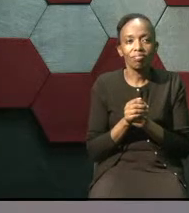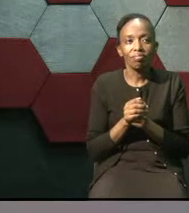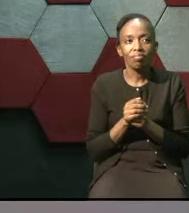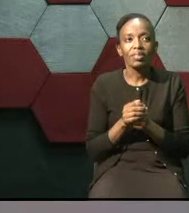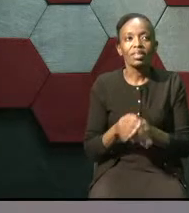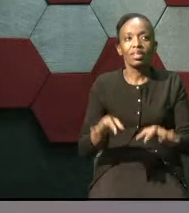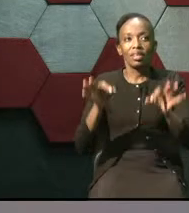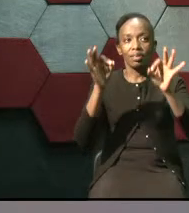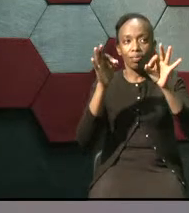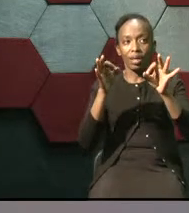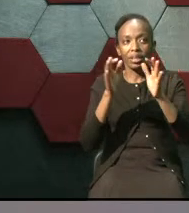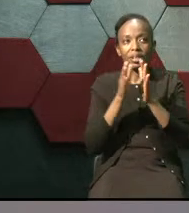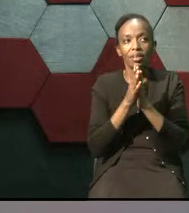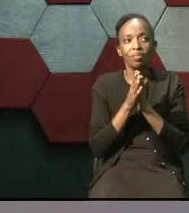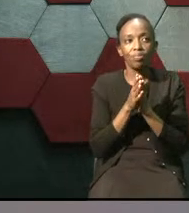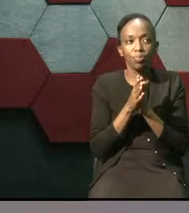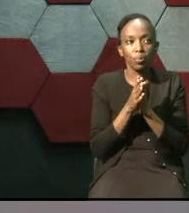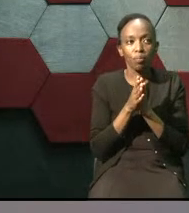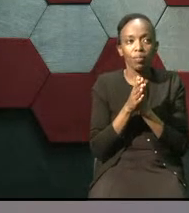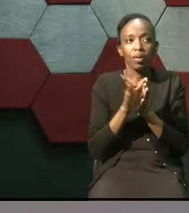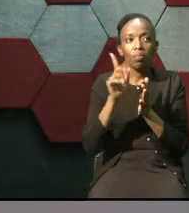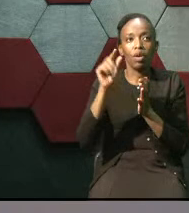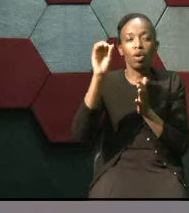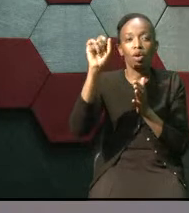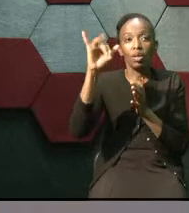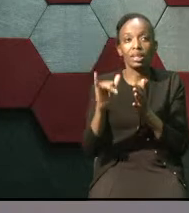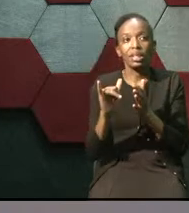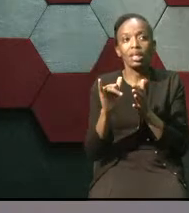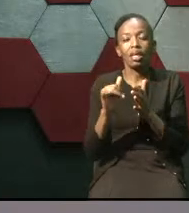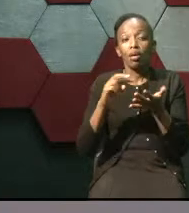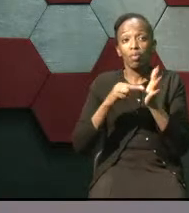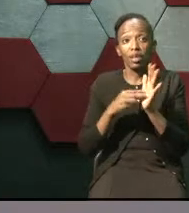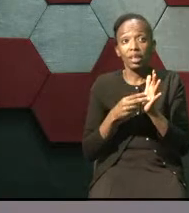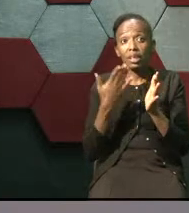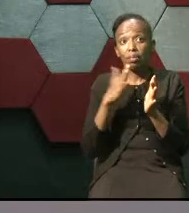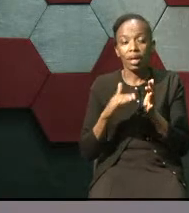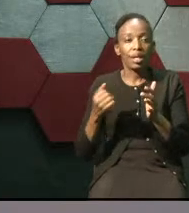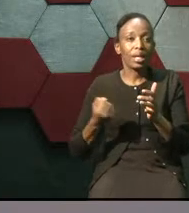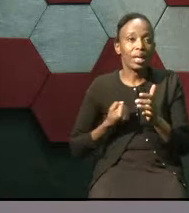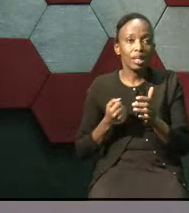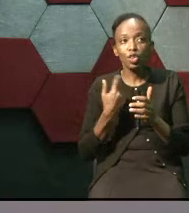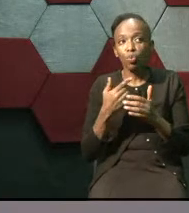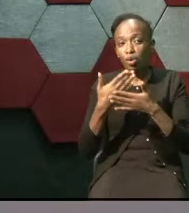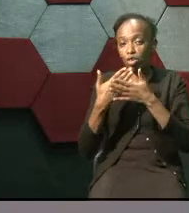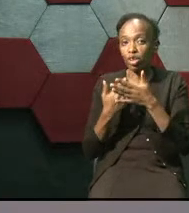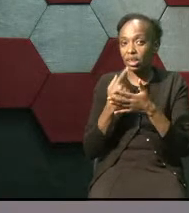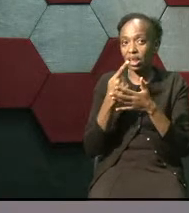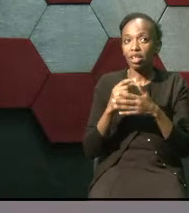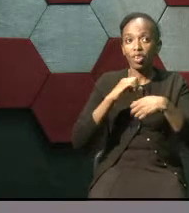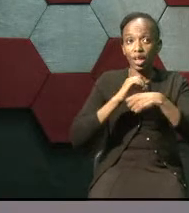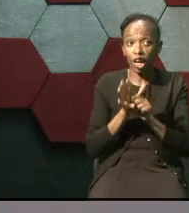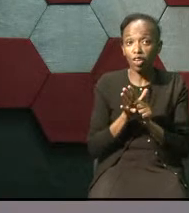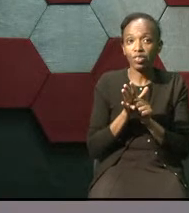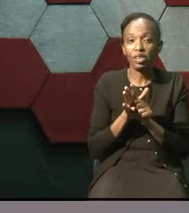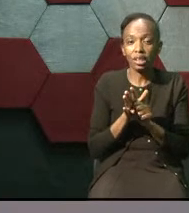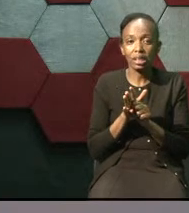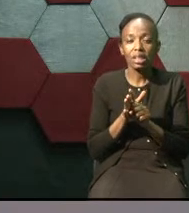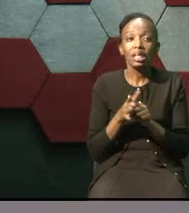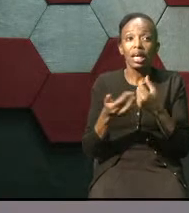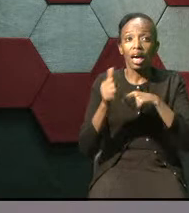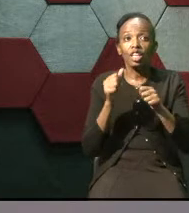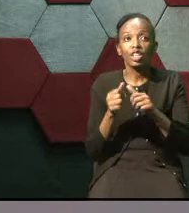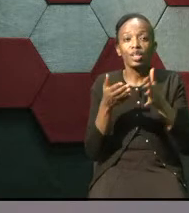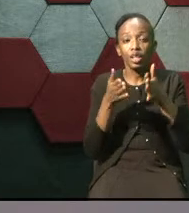this is the Smart Bloxy project by St. Thomas Girls, who I think were just mentioned earlier for the COVID-19 response.